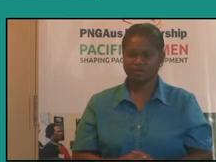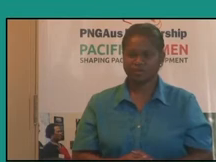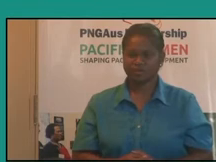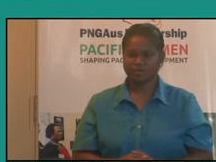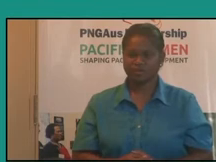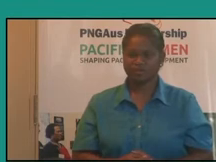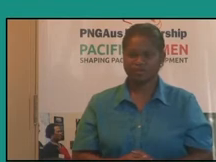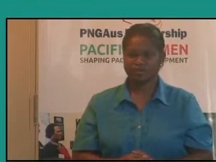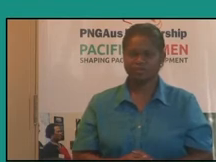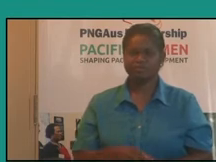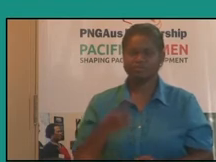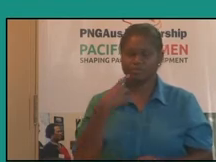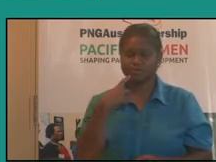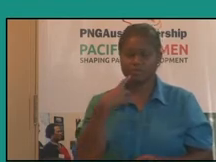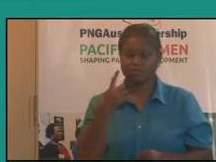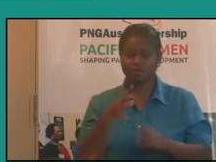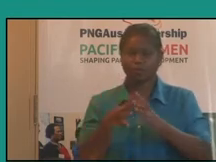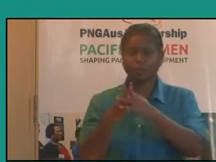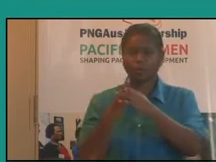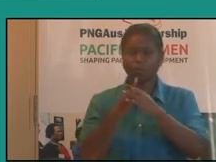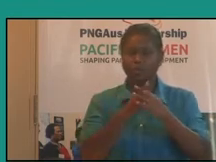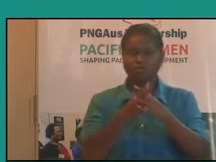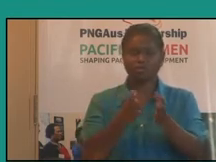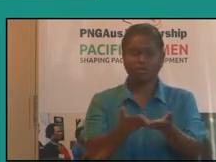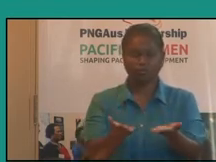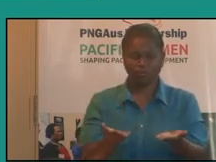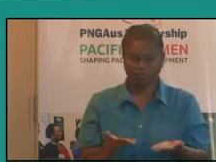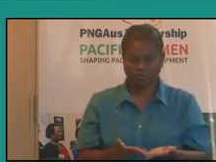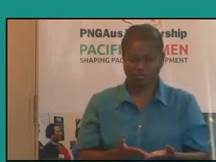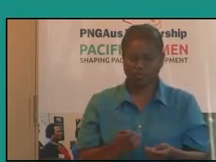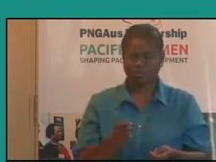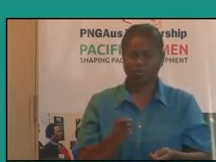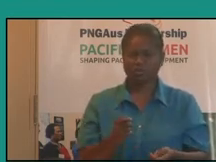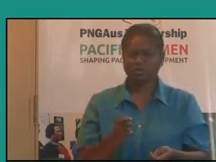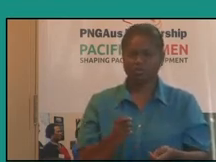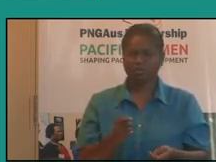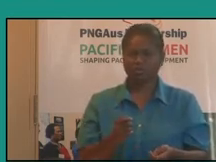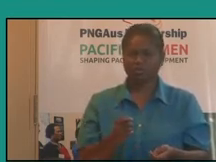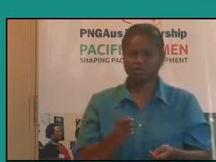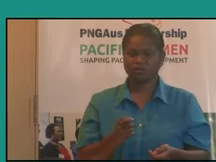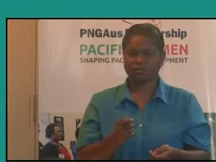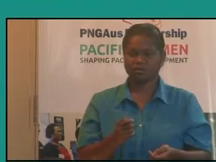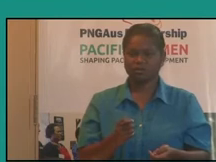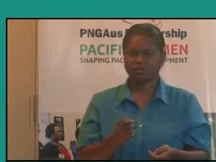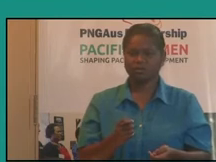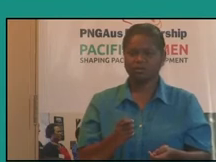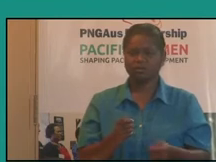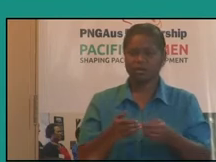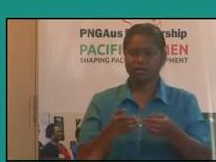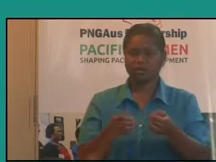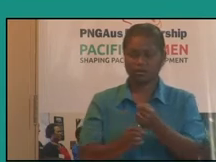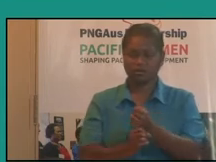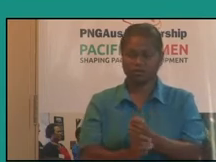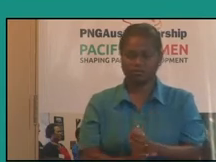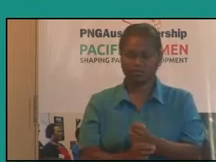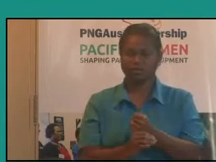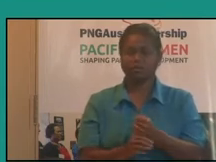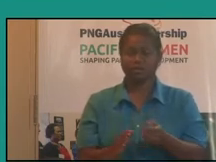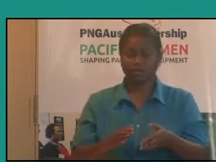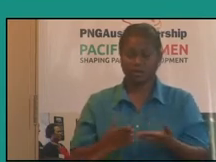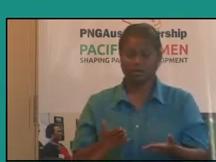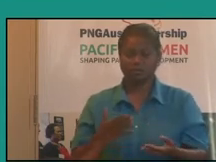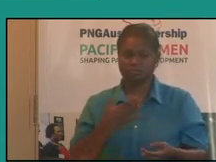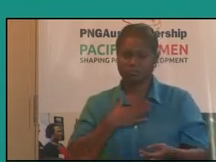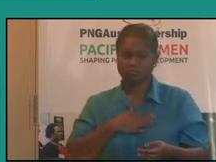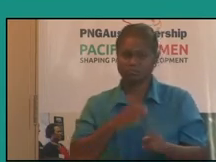Western Provincial Government. So the TSM agenda that we are advocating for now